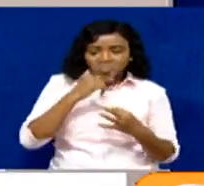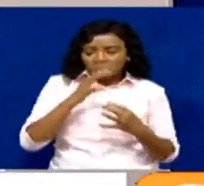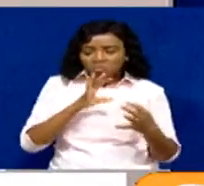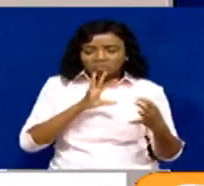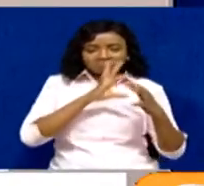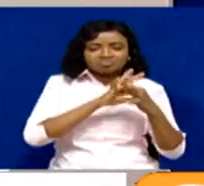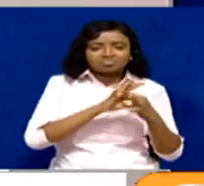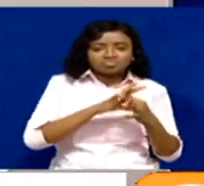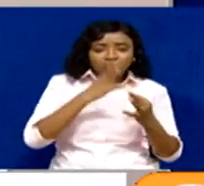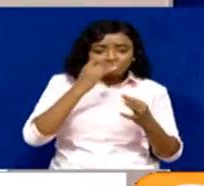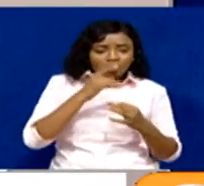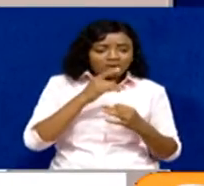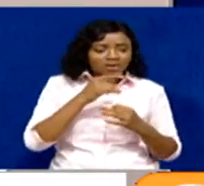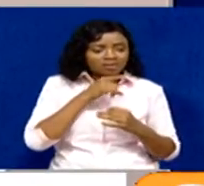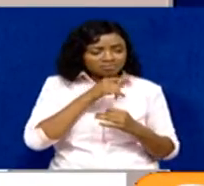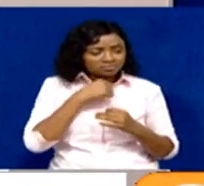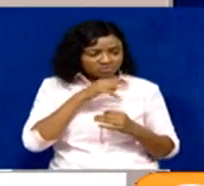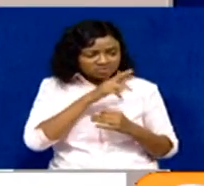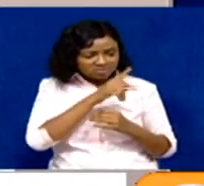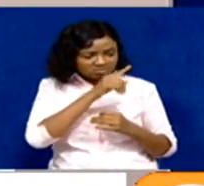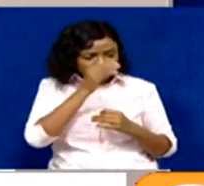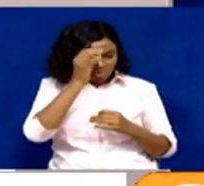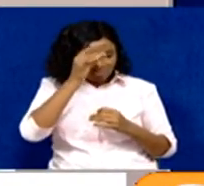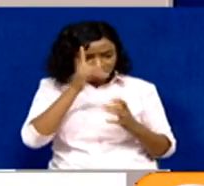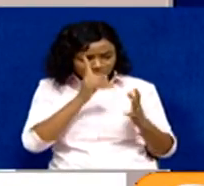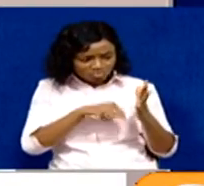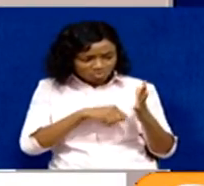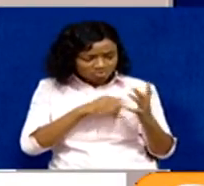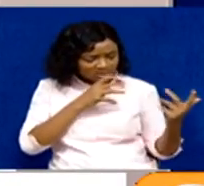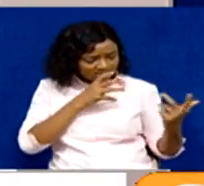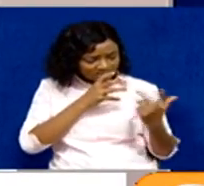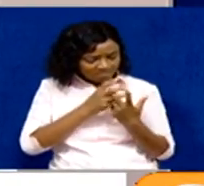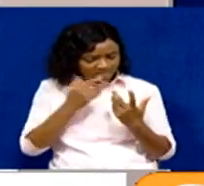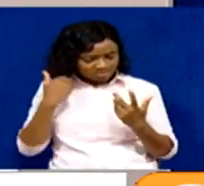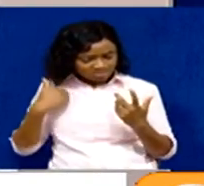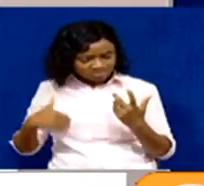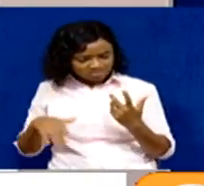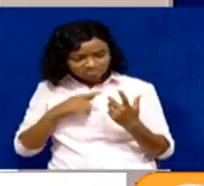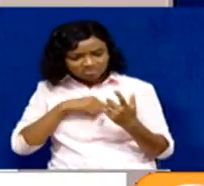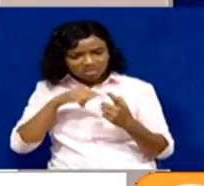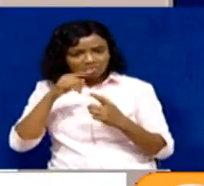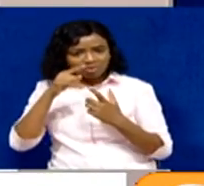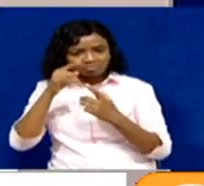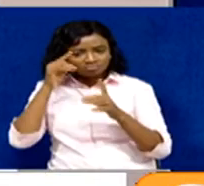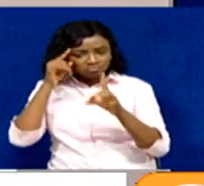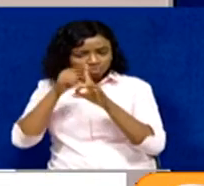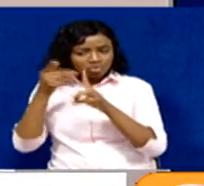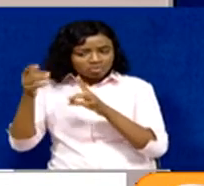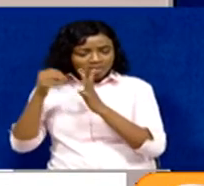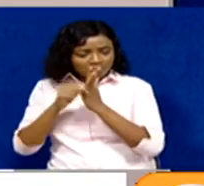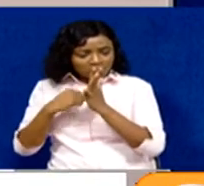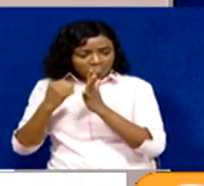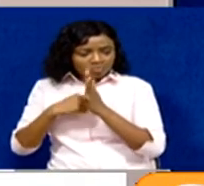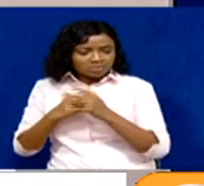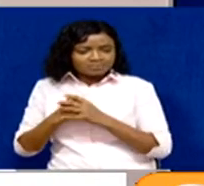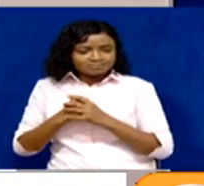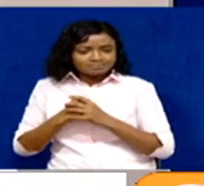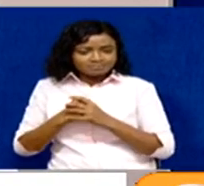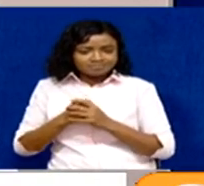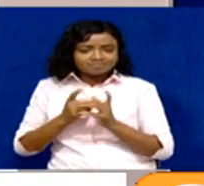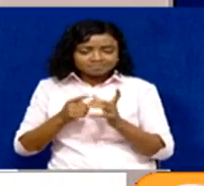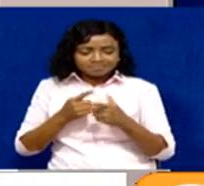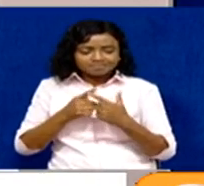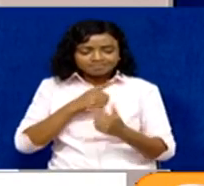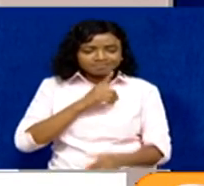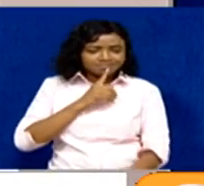speaks to what we believe in, okay, speaks to the devolution that we've been prosecuting in Makueni. And so they said, although